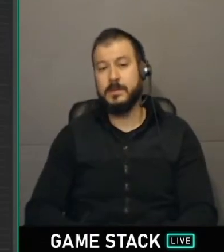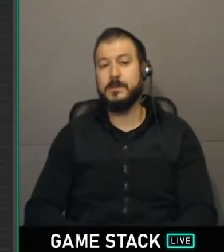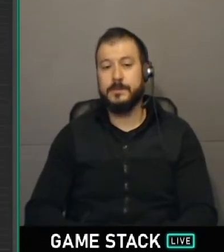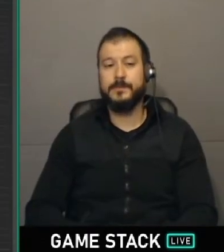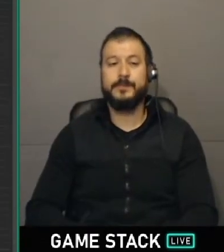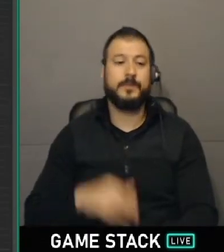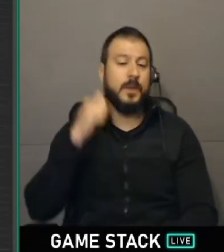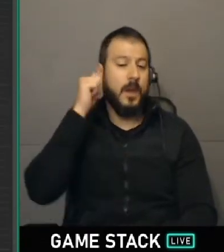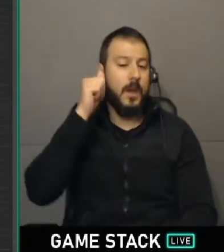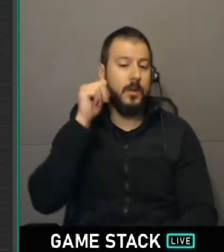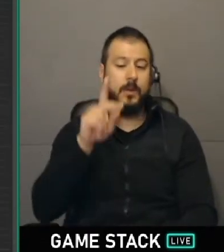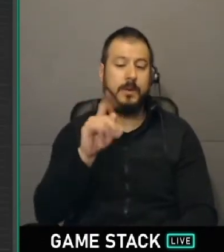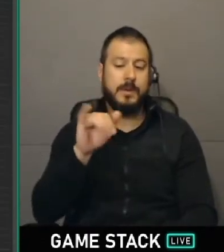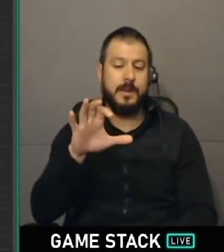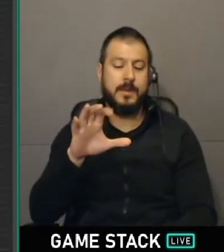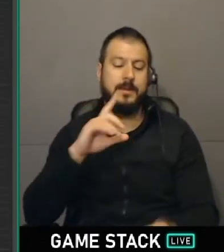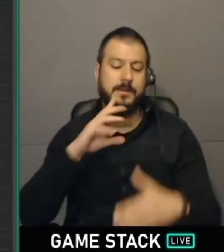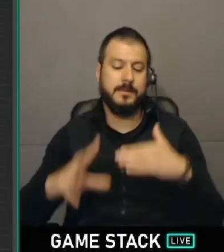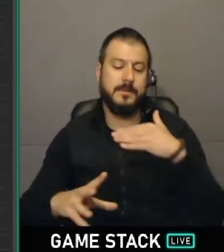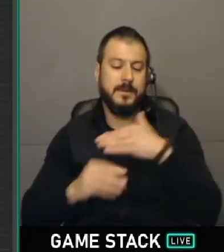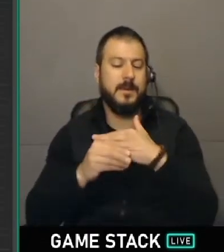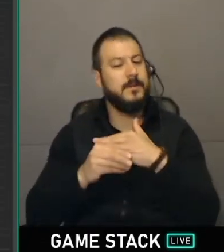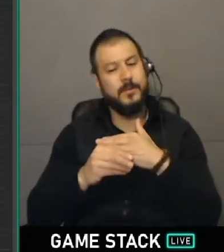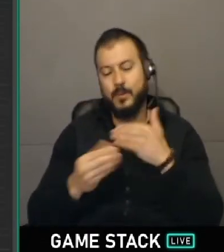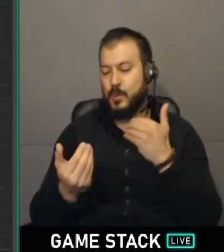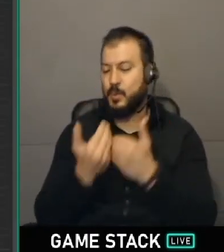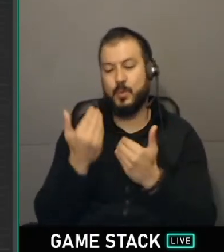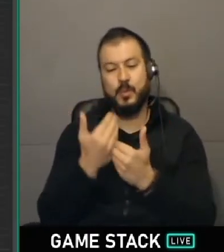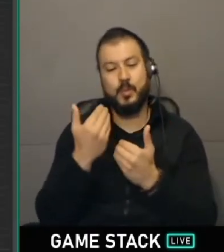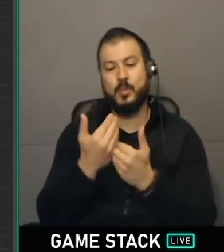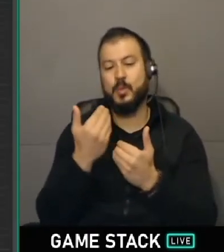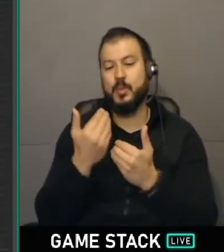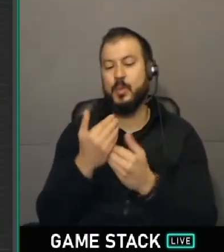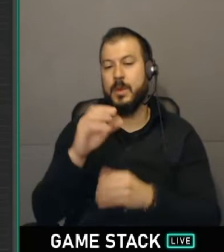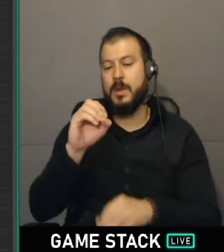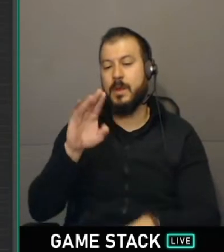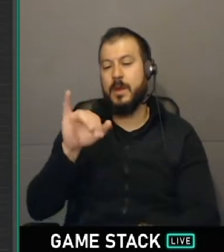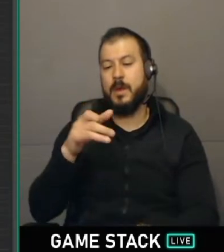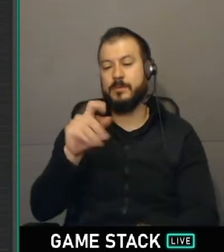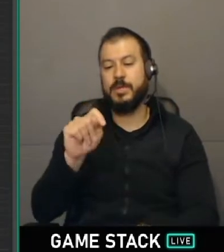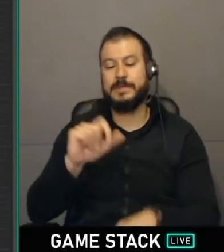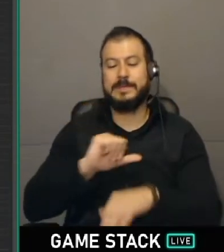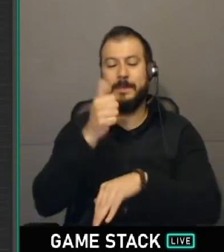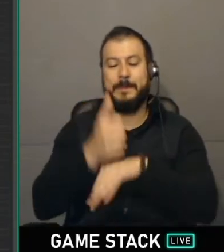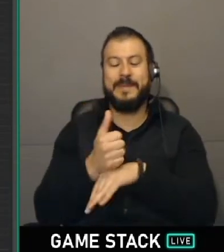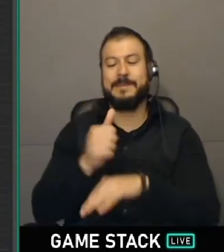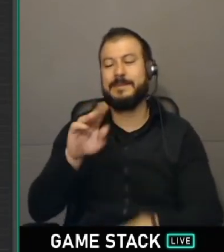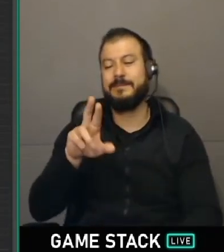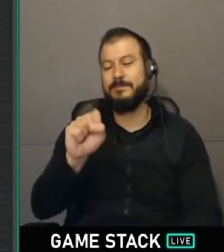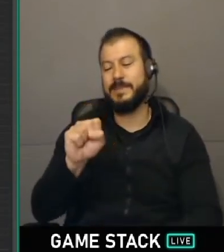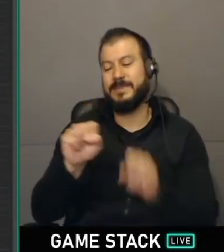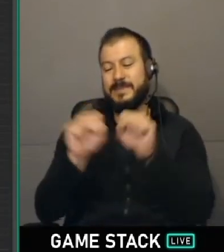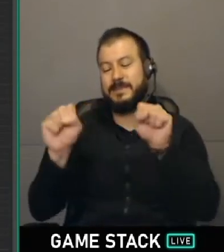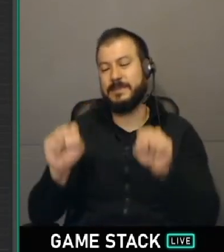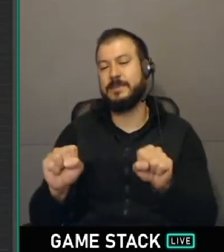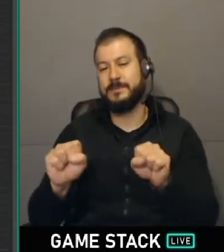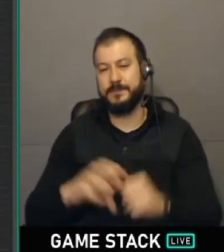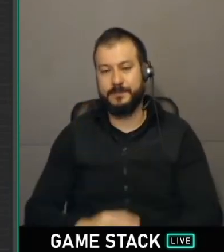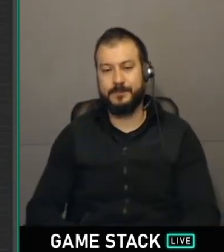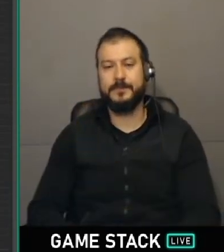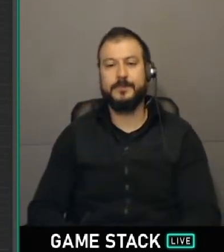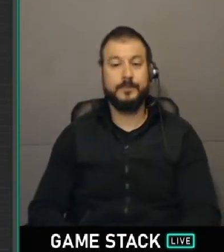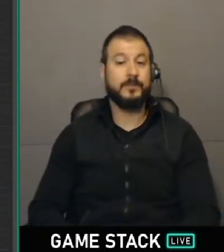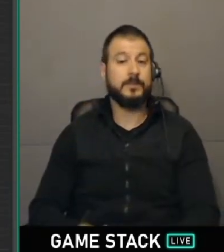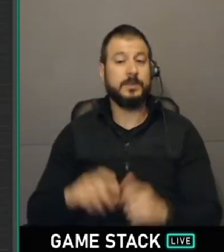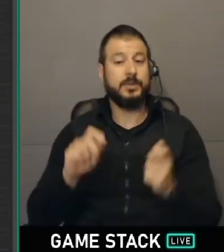Audiokinetic has introduced a whole new object-based busing system and changed